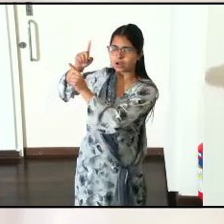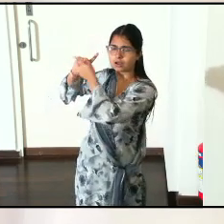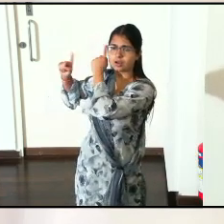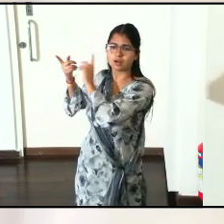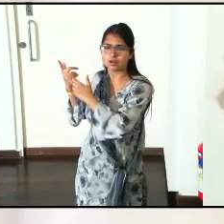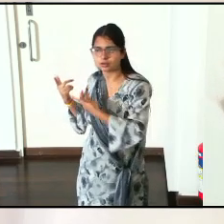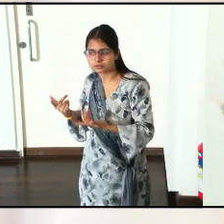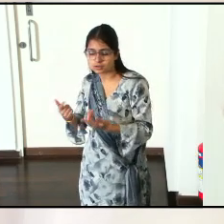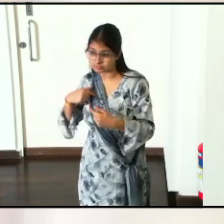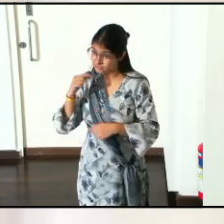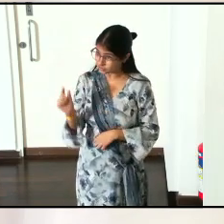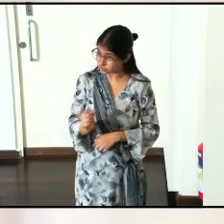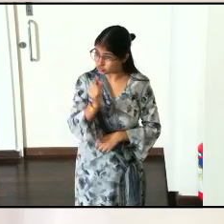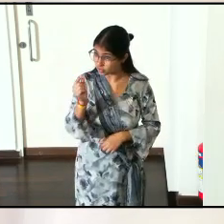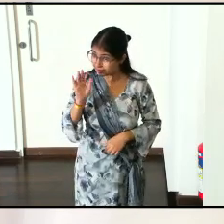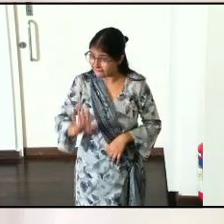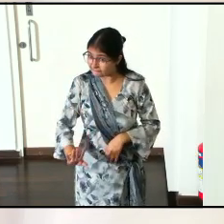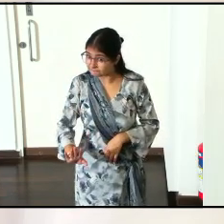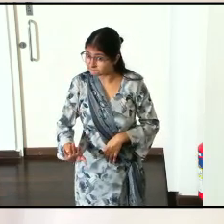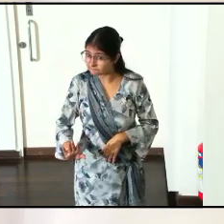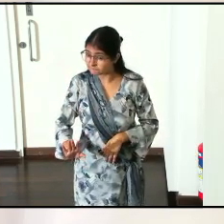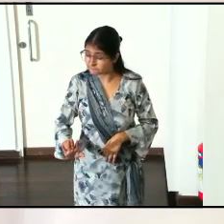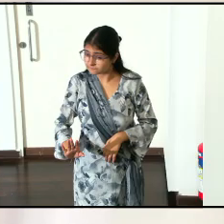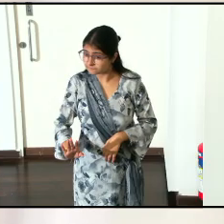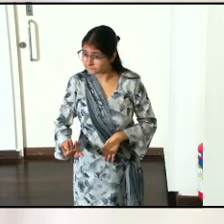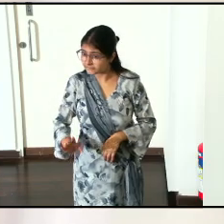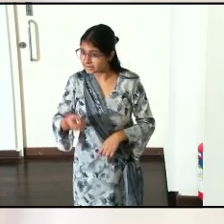been useful had I had the year,